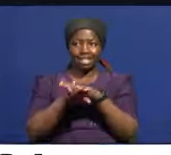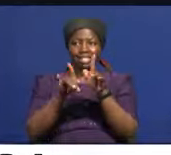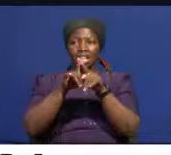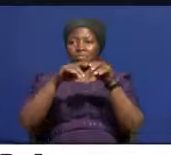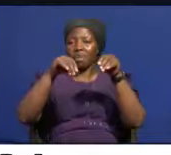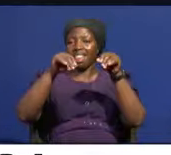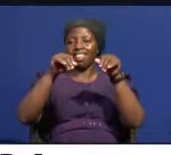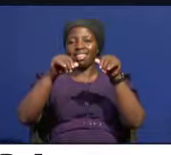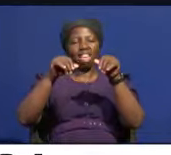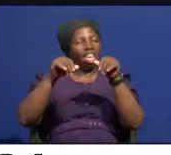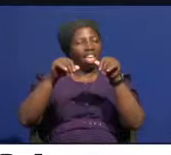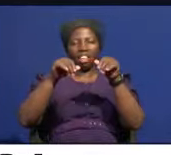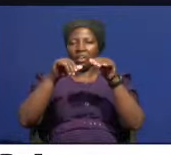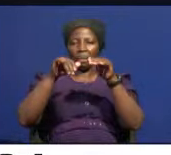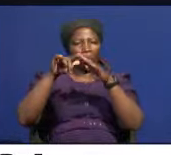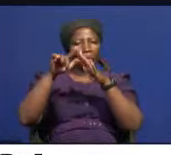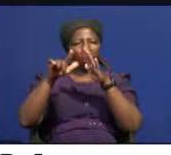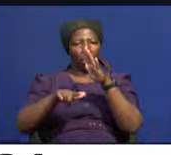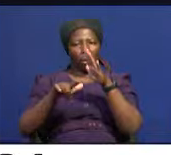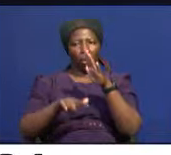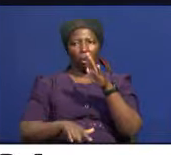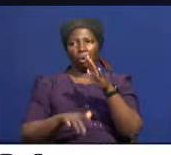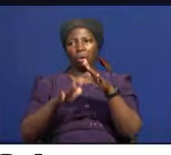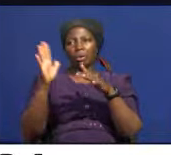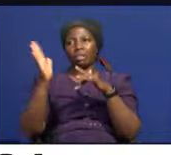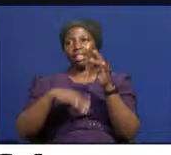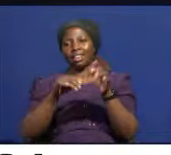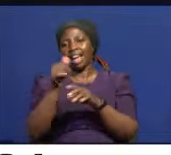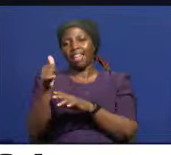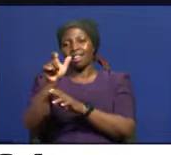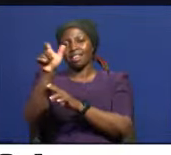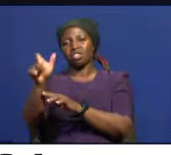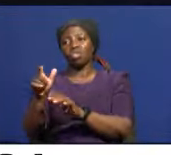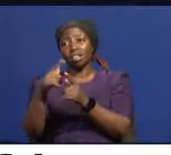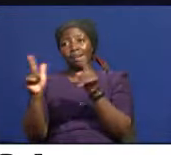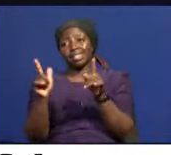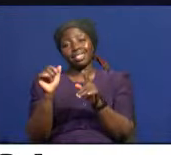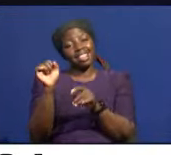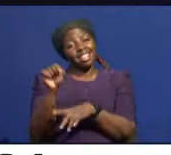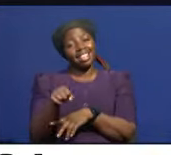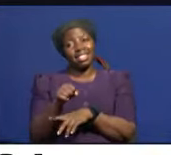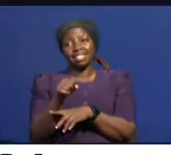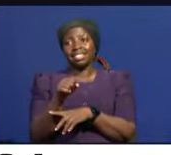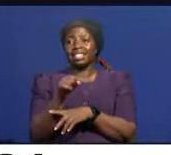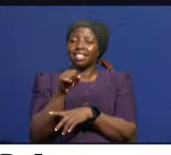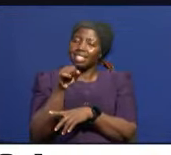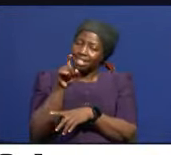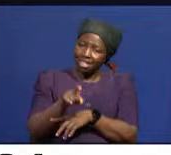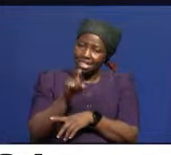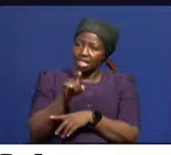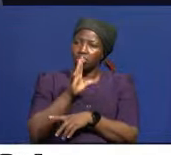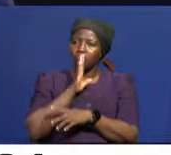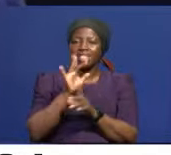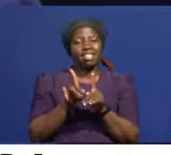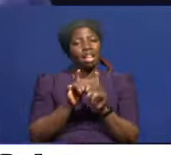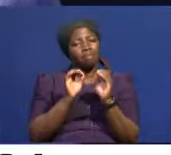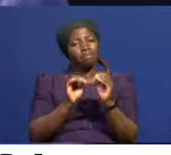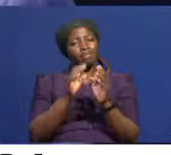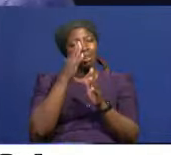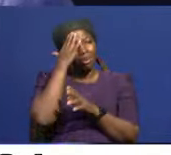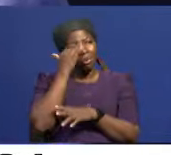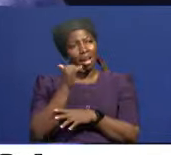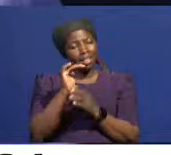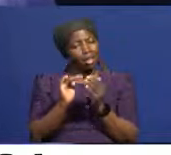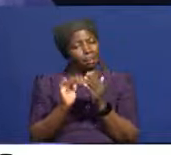quality lag behind our other regions. Yet, it does not have to be this way, because